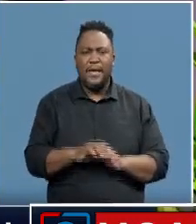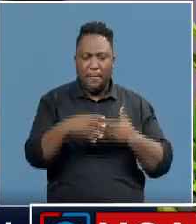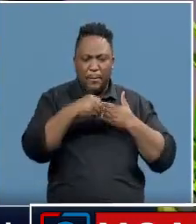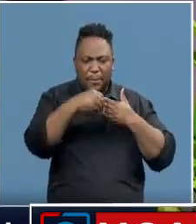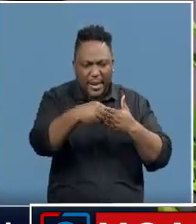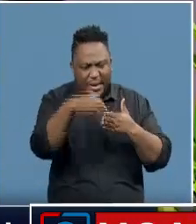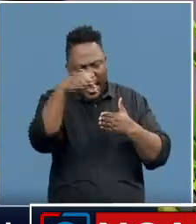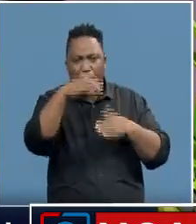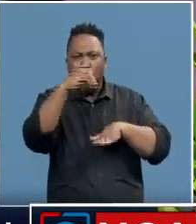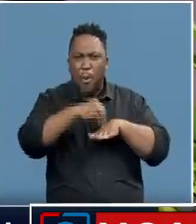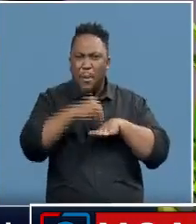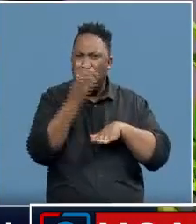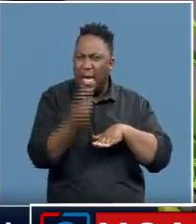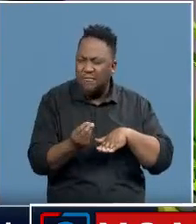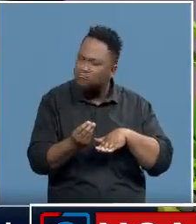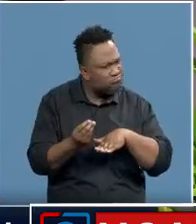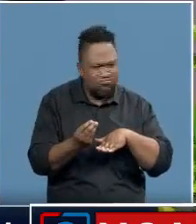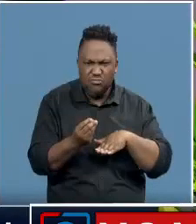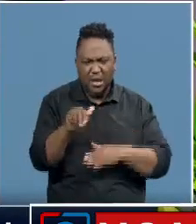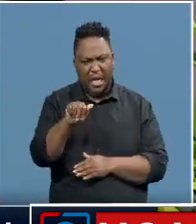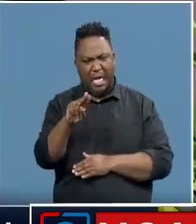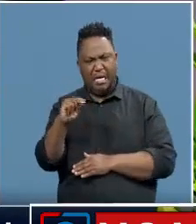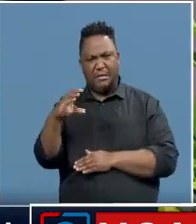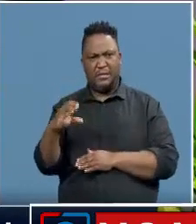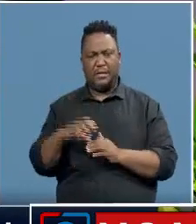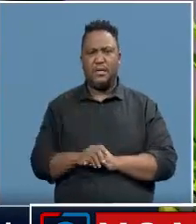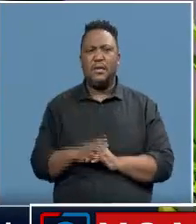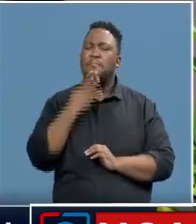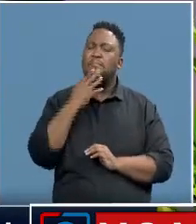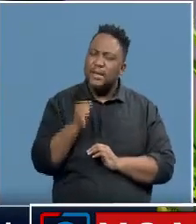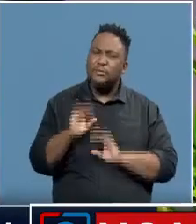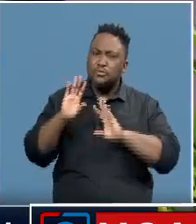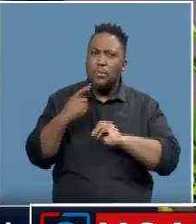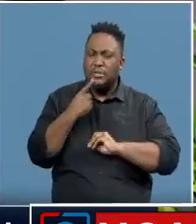leadership in the ANC. And don't start to ferment that.